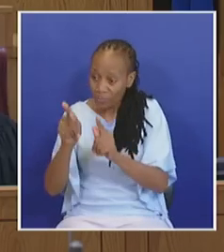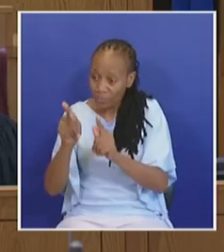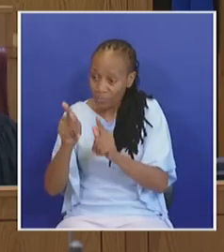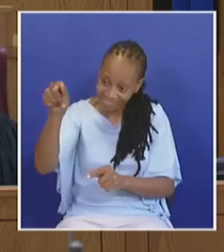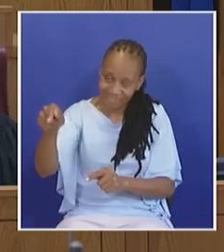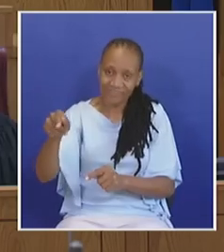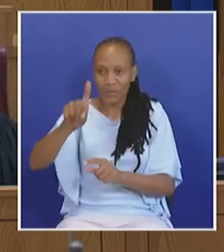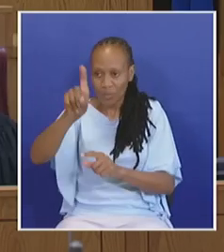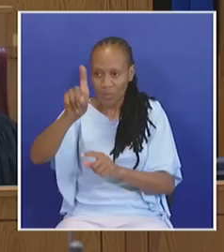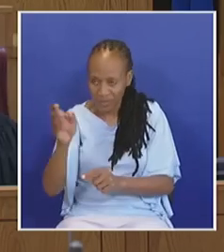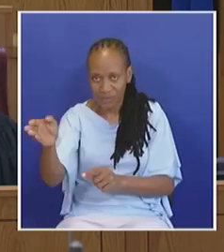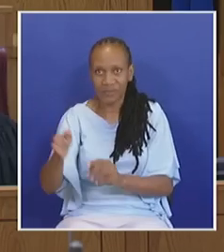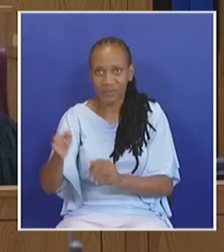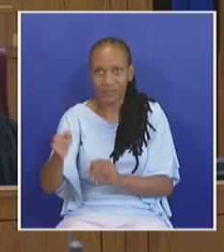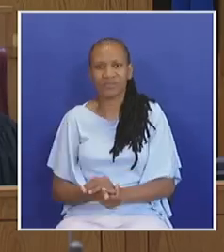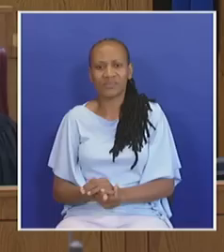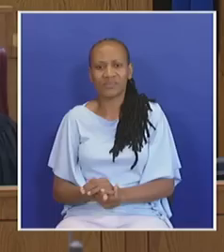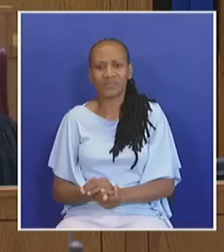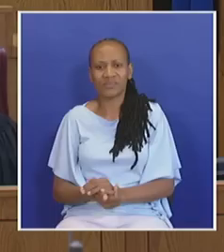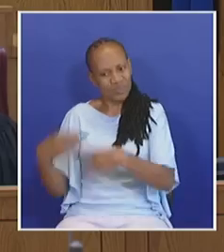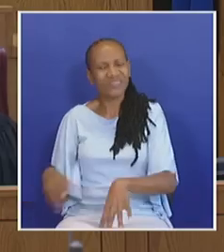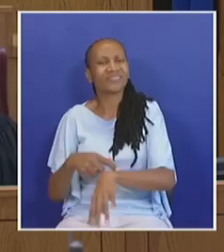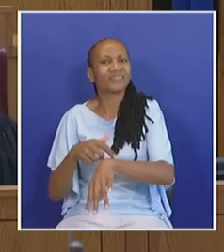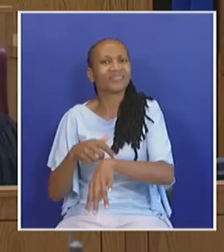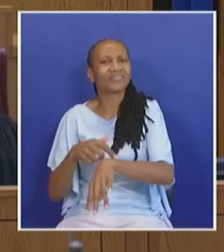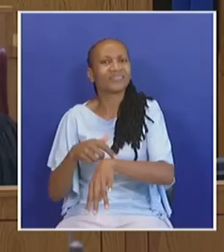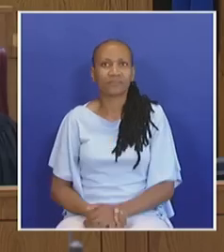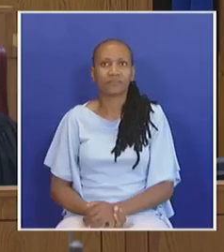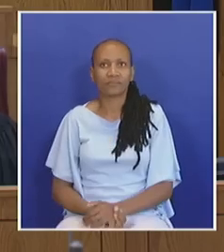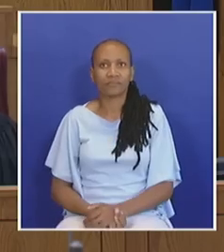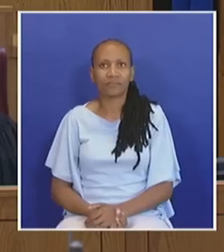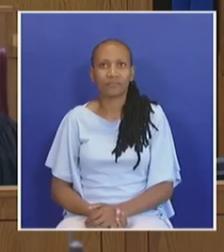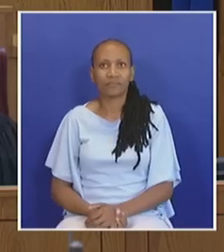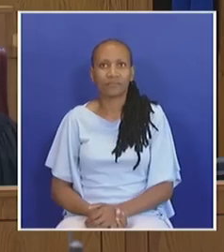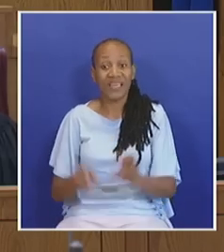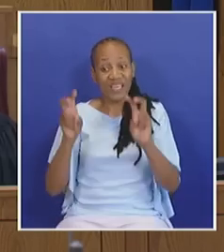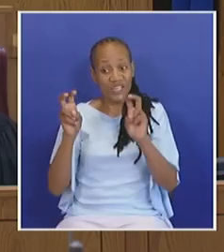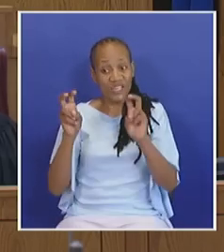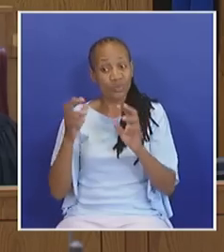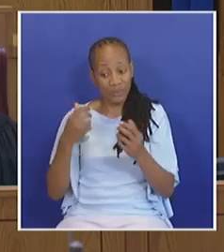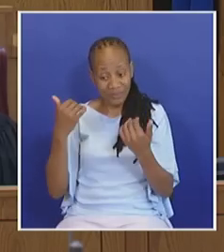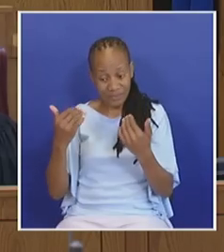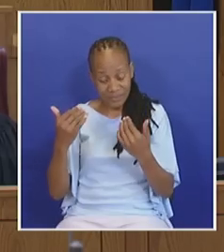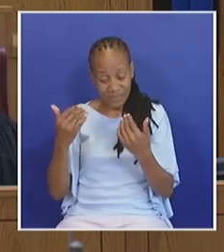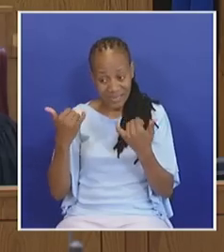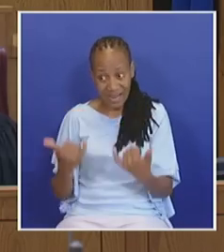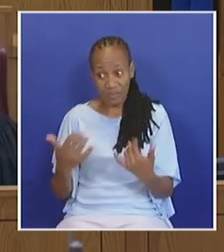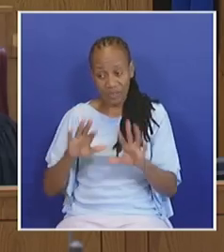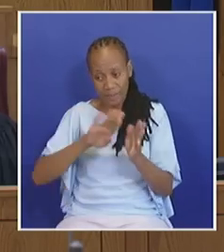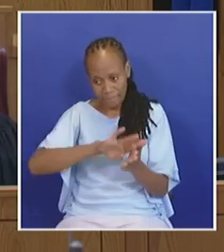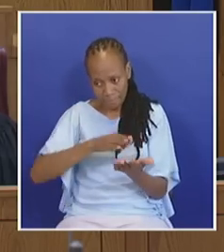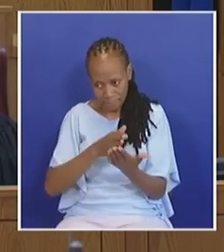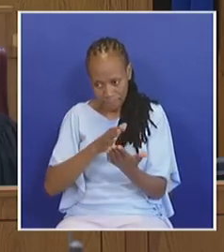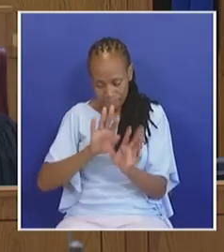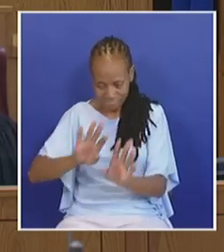before we waste valuable time to go on to the record. And I'm going to let this matter rest there. I